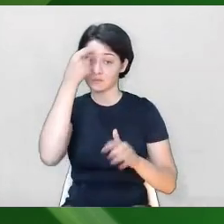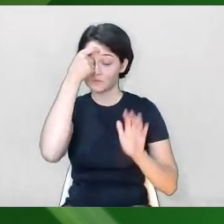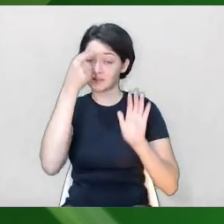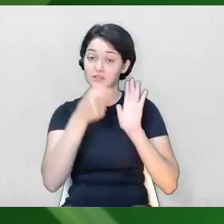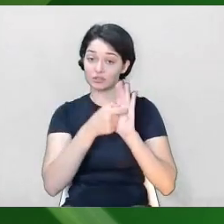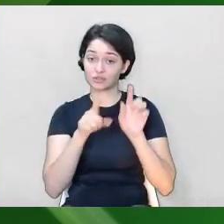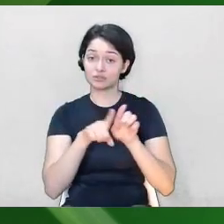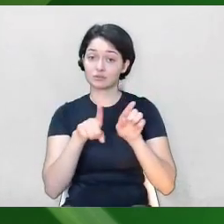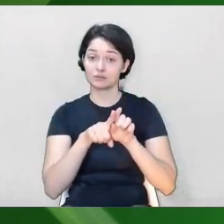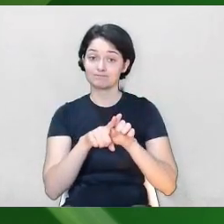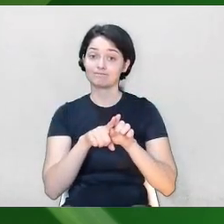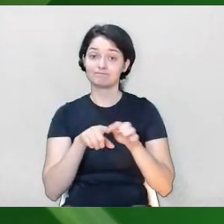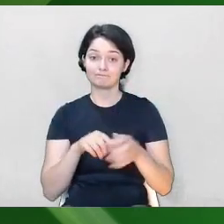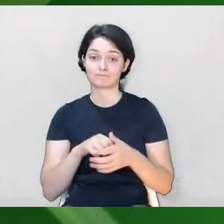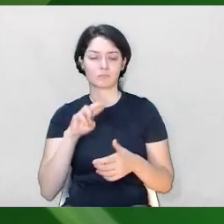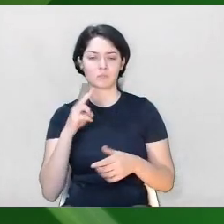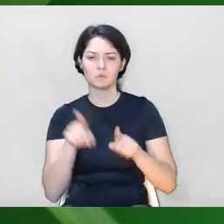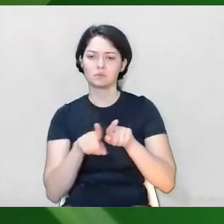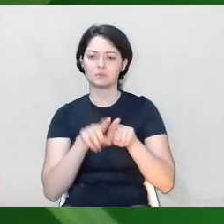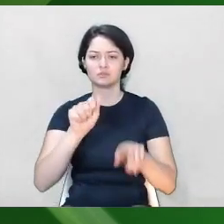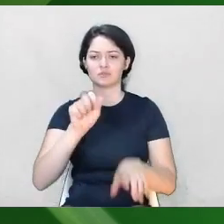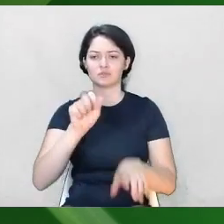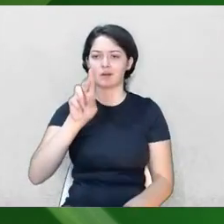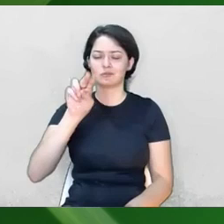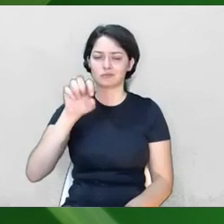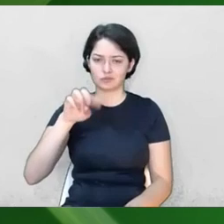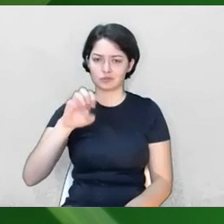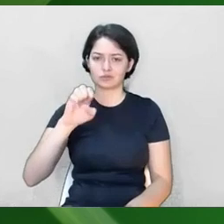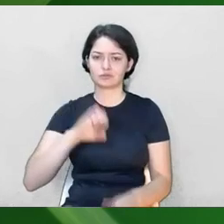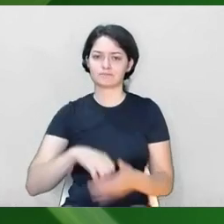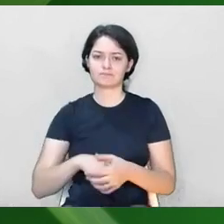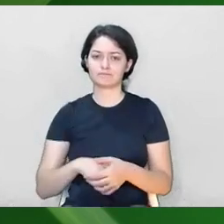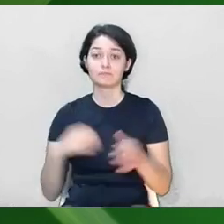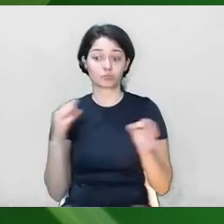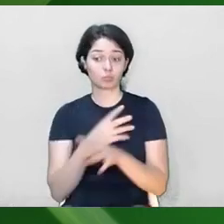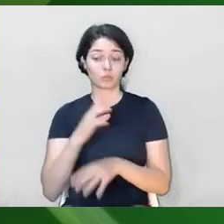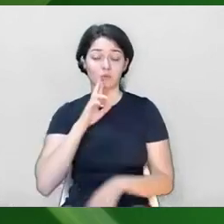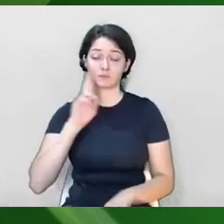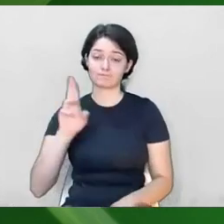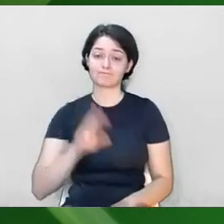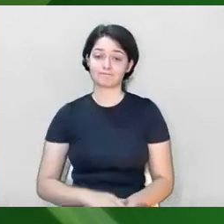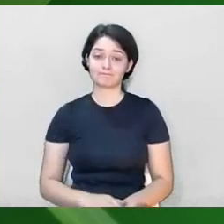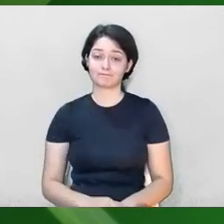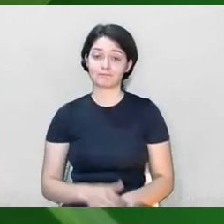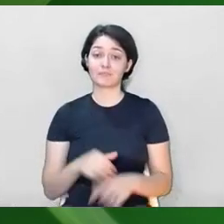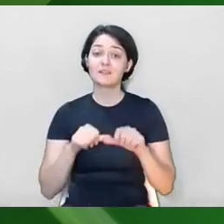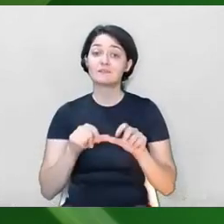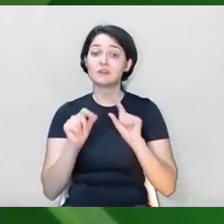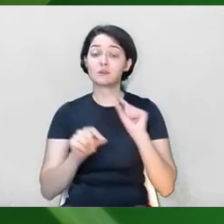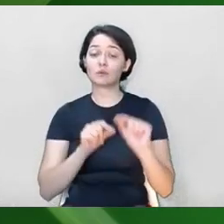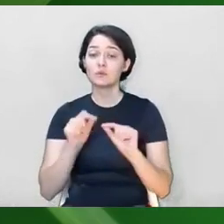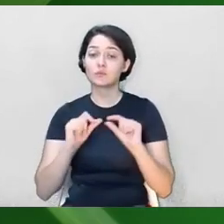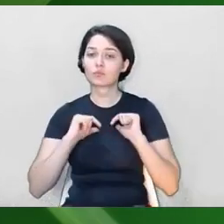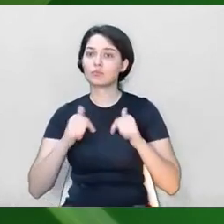act intelligently based on AI or agents. What is the response? It's